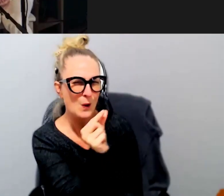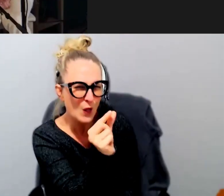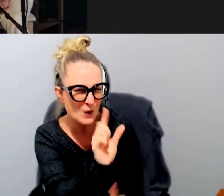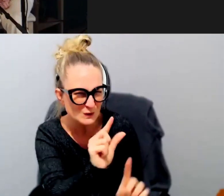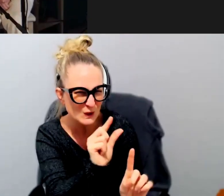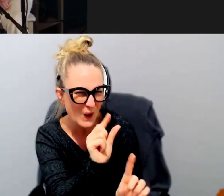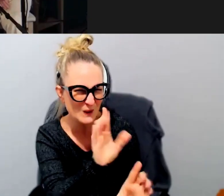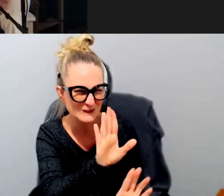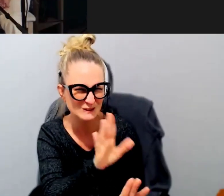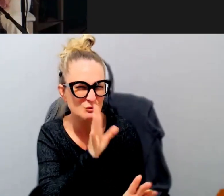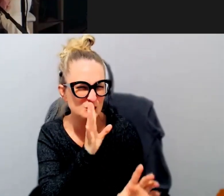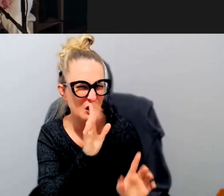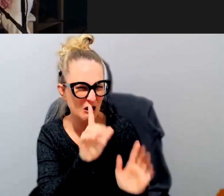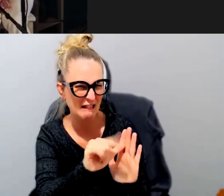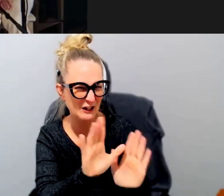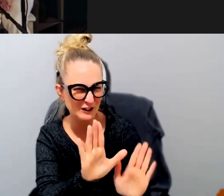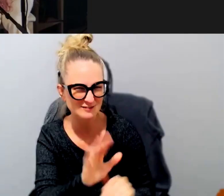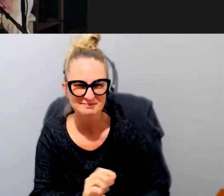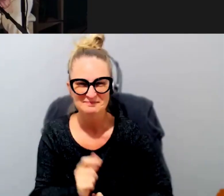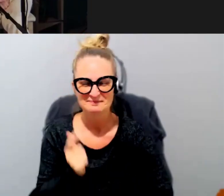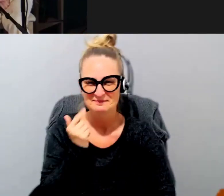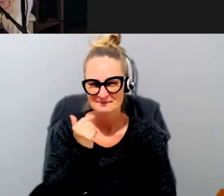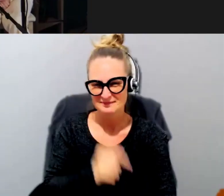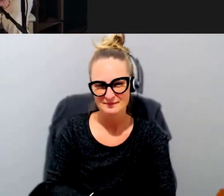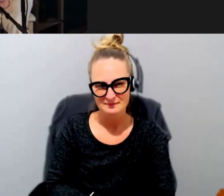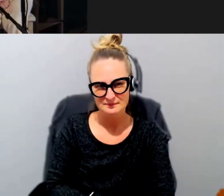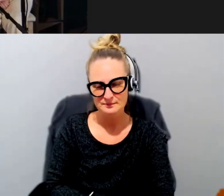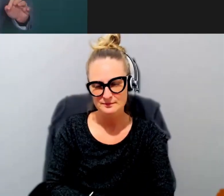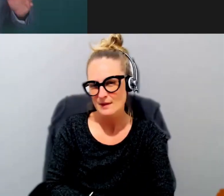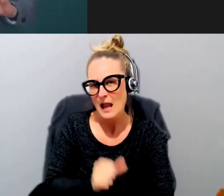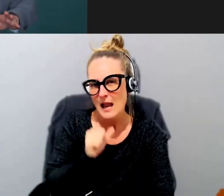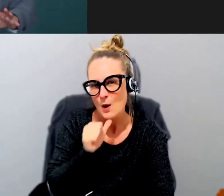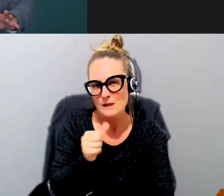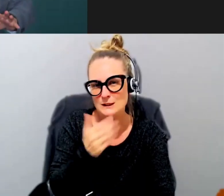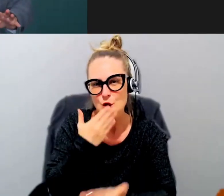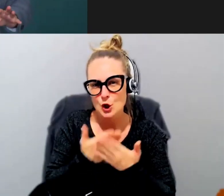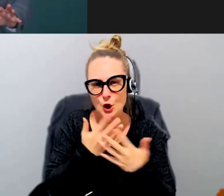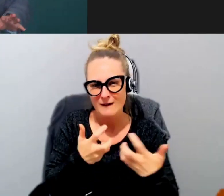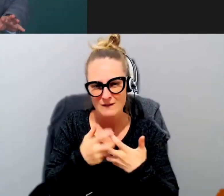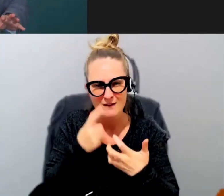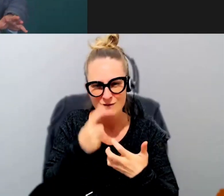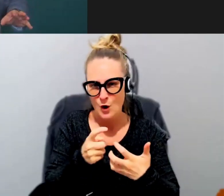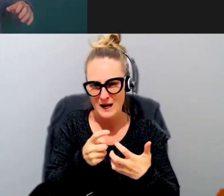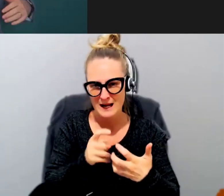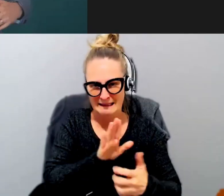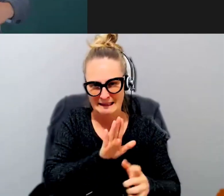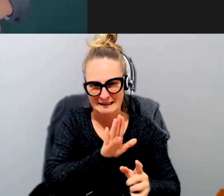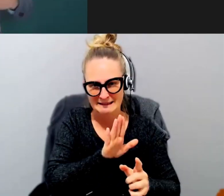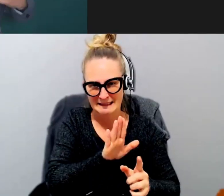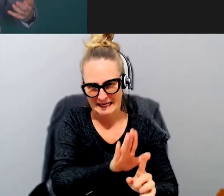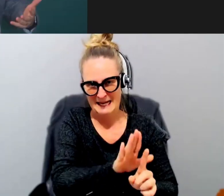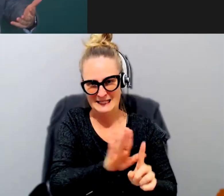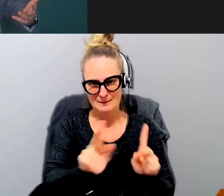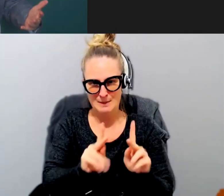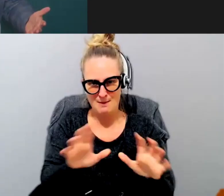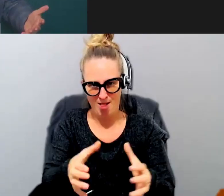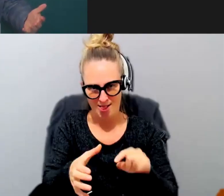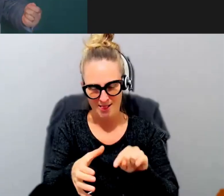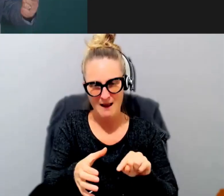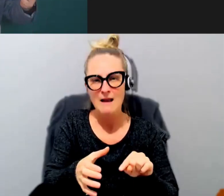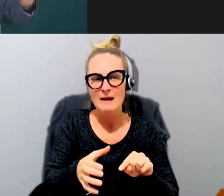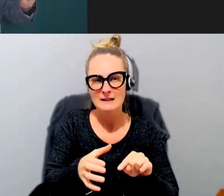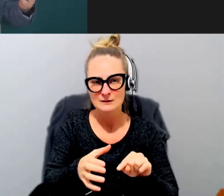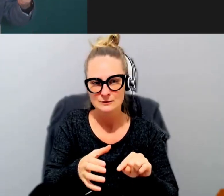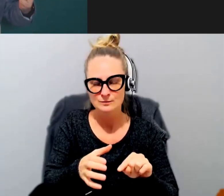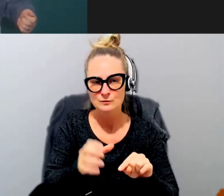later. Okay. It wasn't a good fit for his congregation, right? Yeah. And he founded ethical.